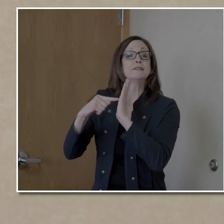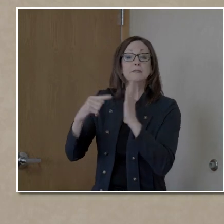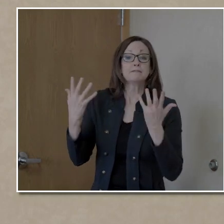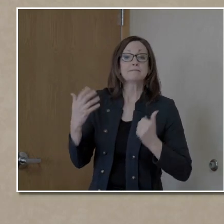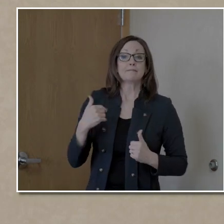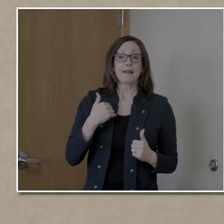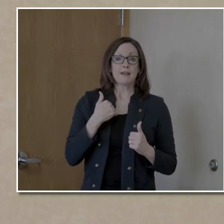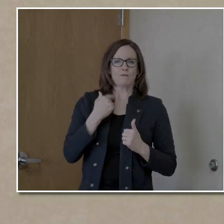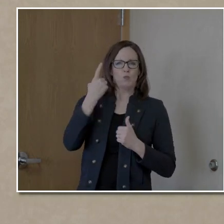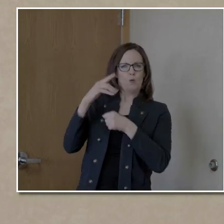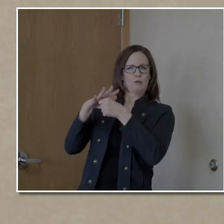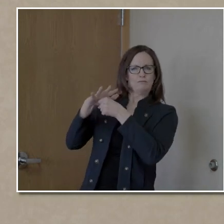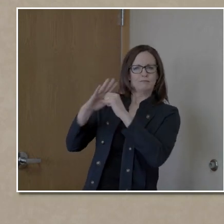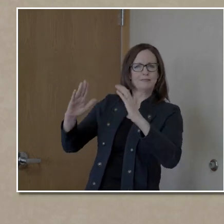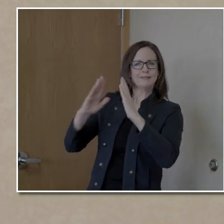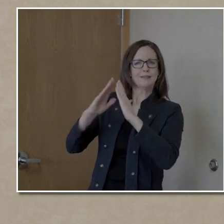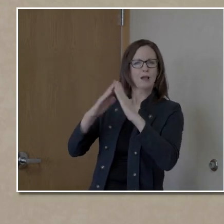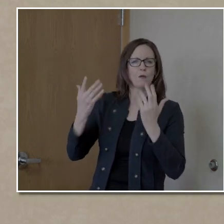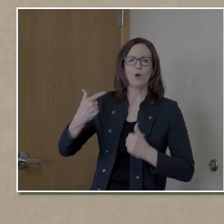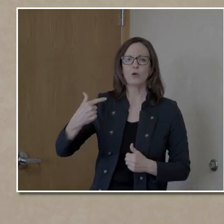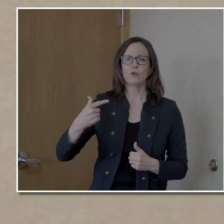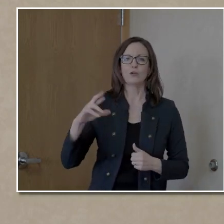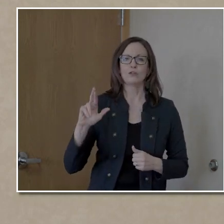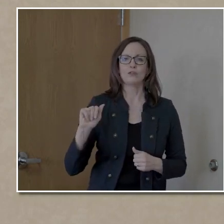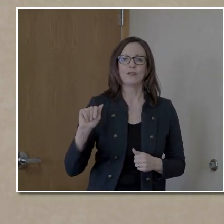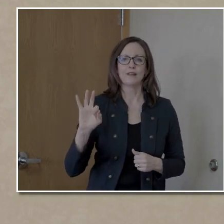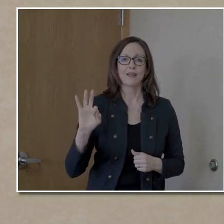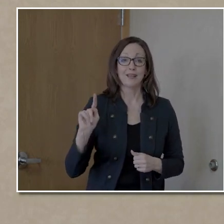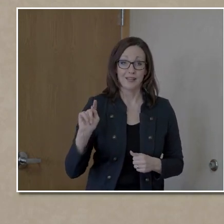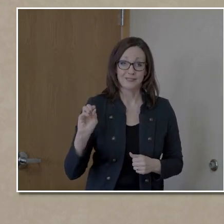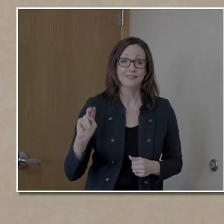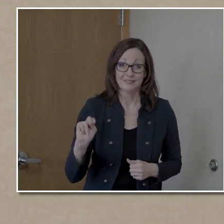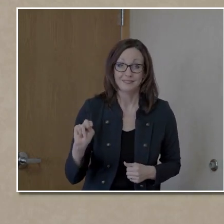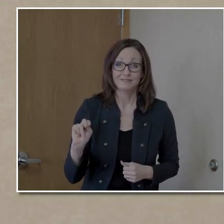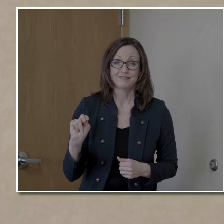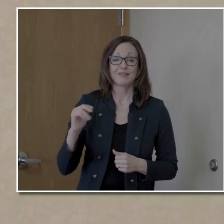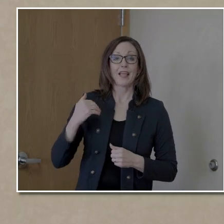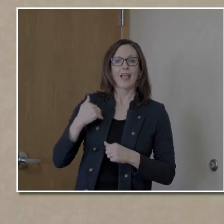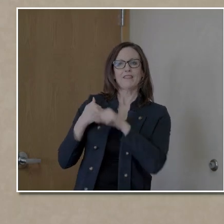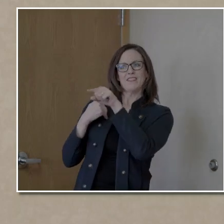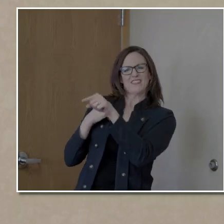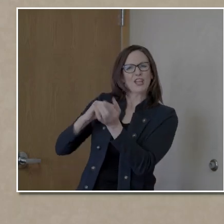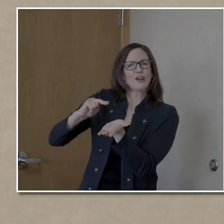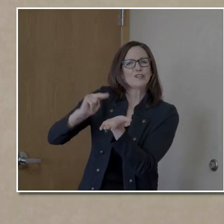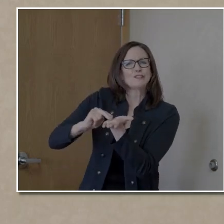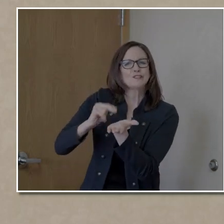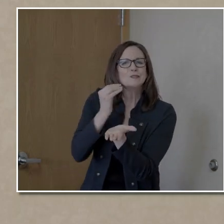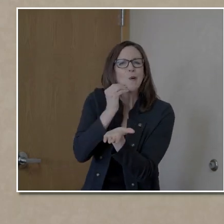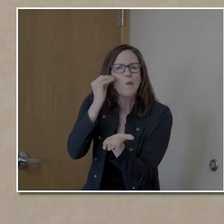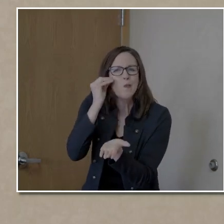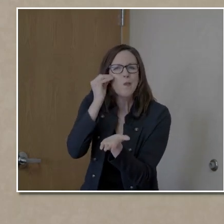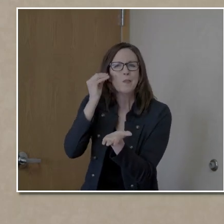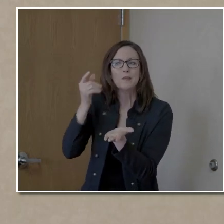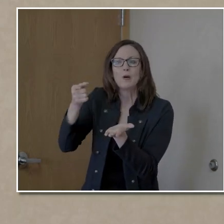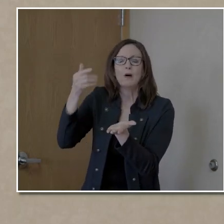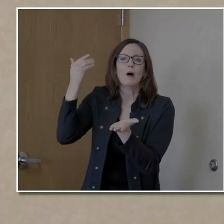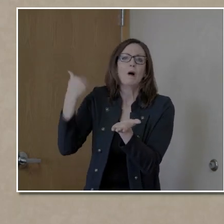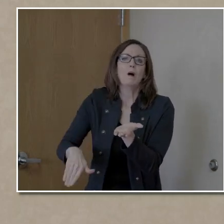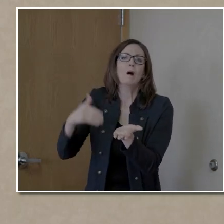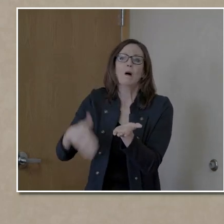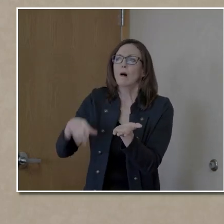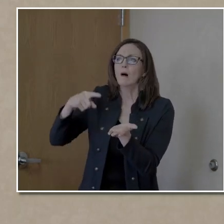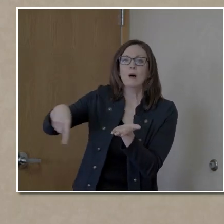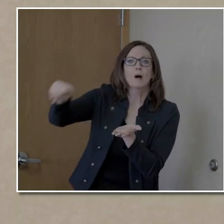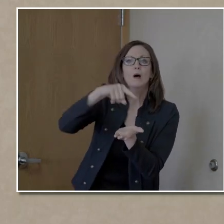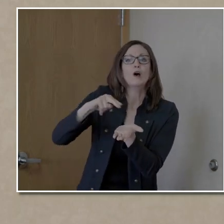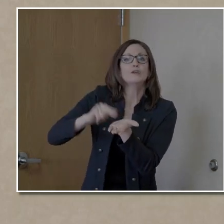a COVID-19 outbreak, which resulted in a temporary staffing shortage. And of course, early in the pandemic, our troops